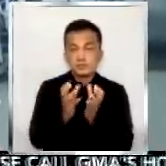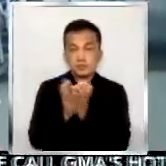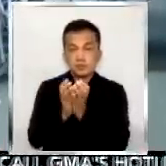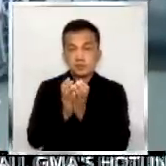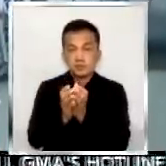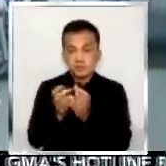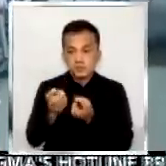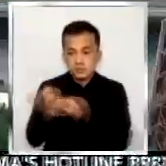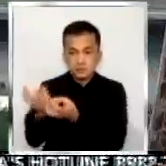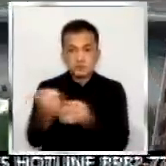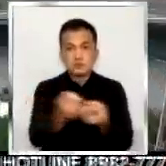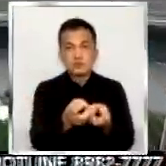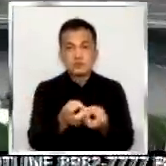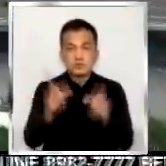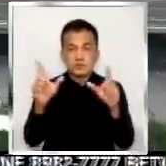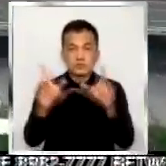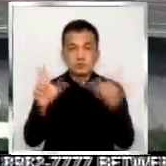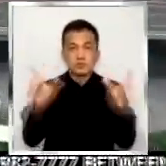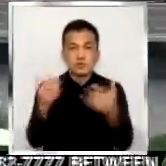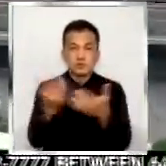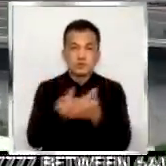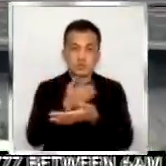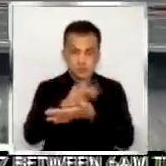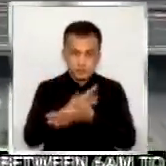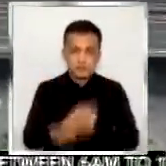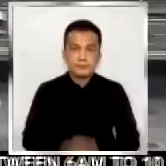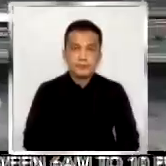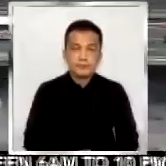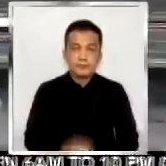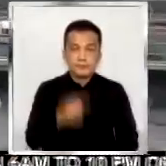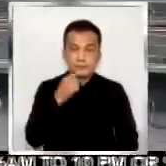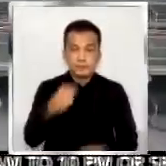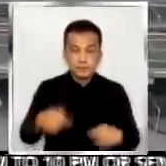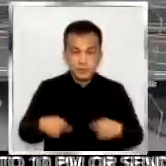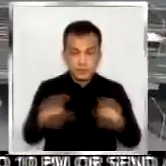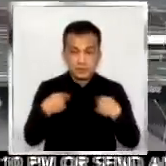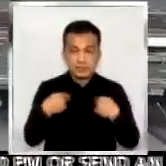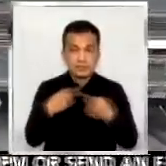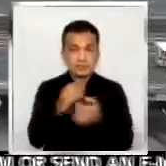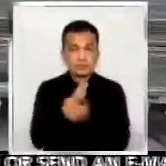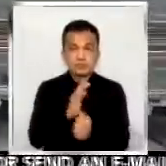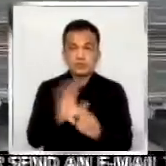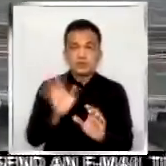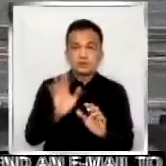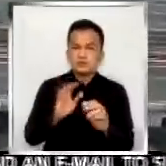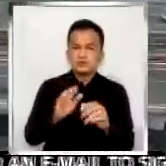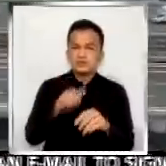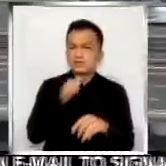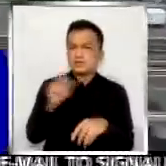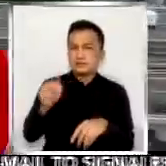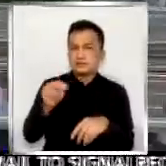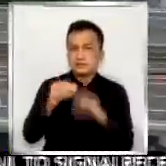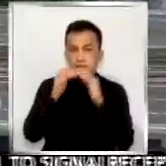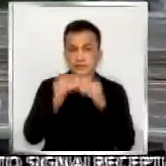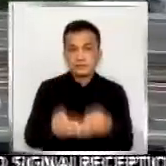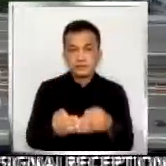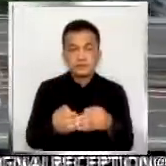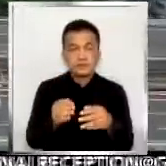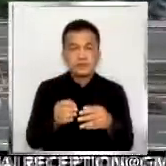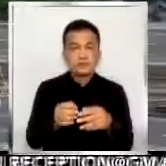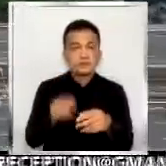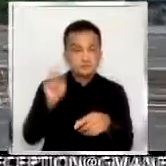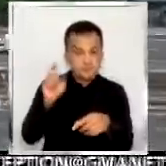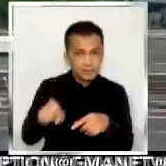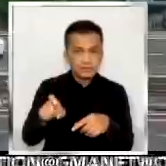new variant doon. Ayon sa health experts, hindi naman kailangang mag-lockdown. Kailangan lang daw na ipatupad at sundin